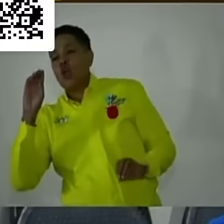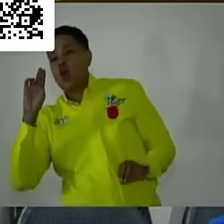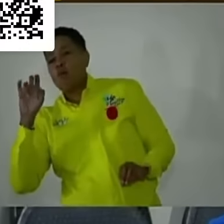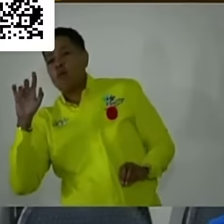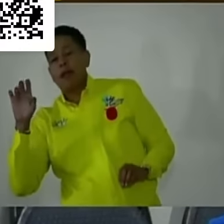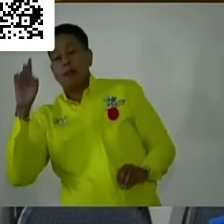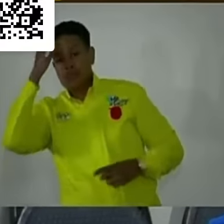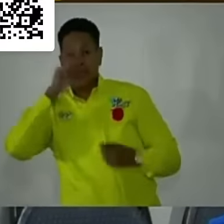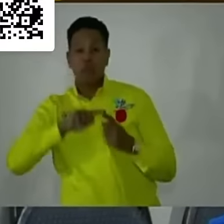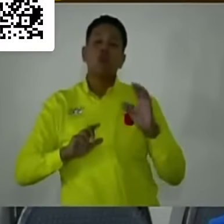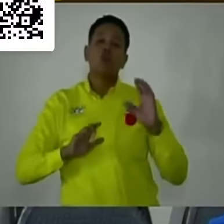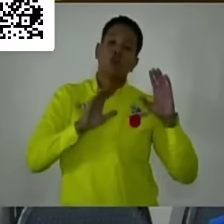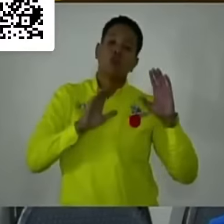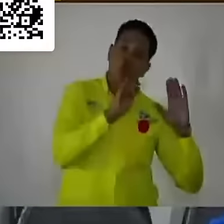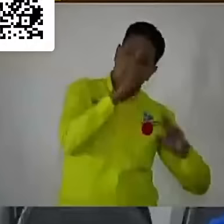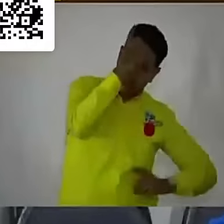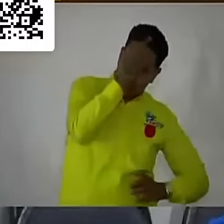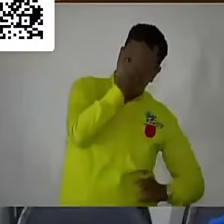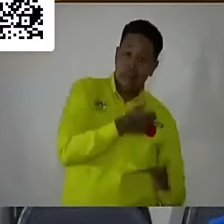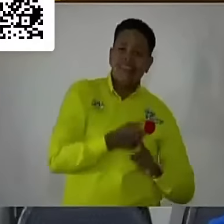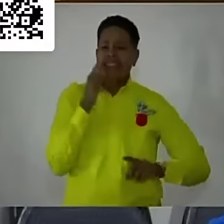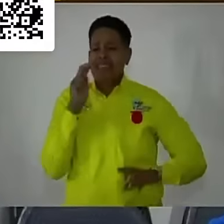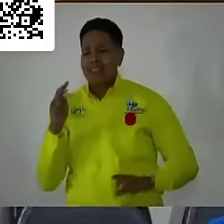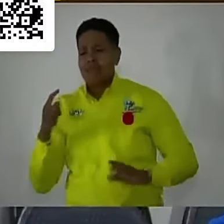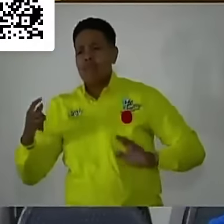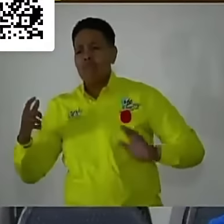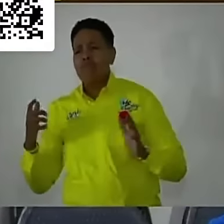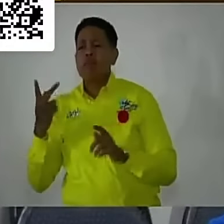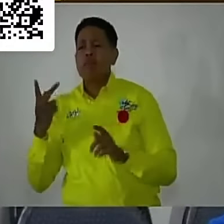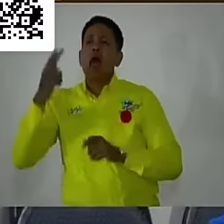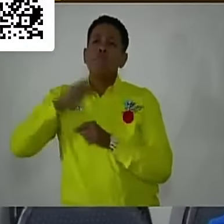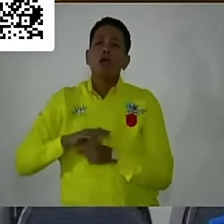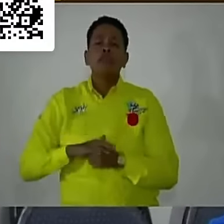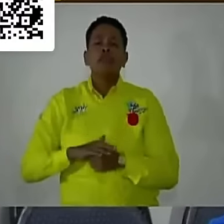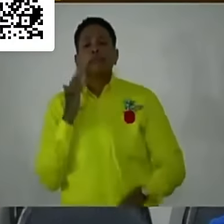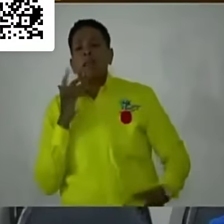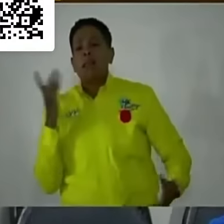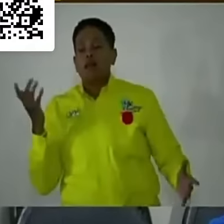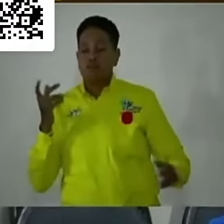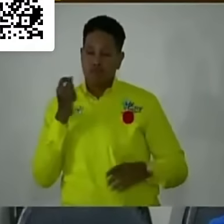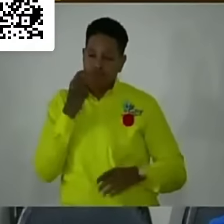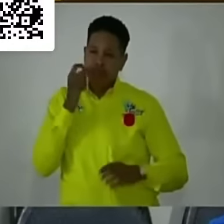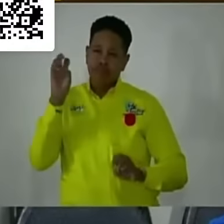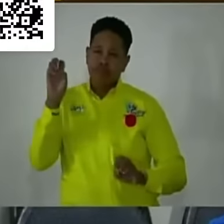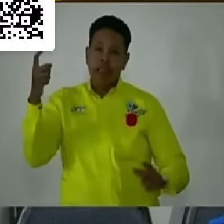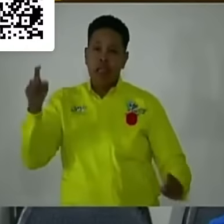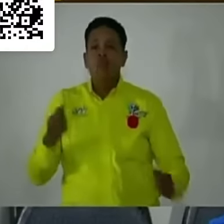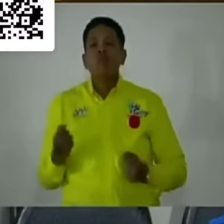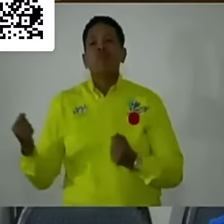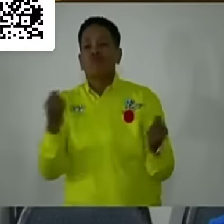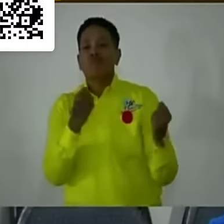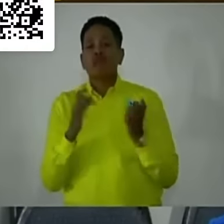address concerns around the chronic cases, people with hypertension, diabetes, and so on. Now, this 3-month